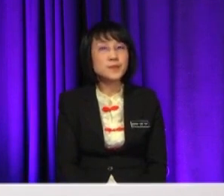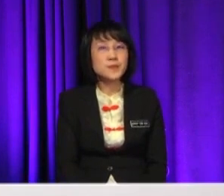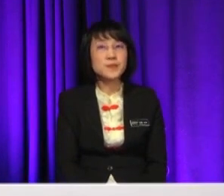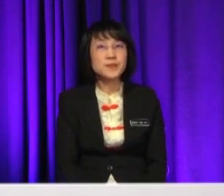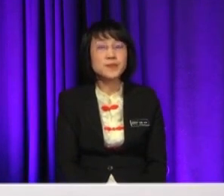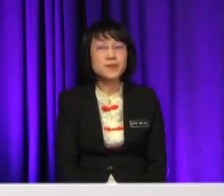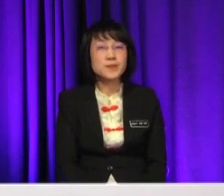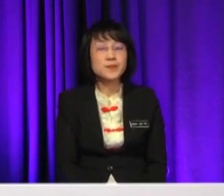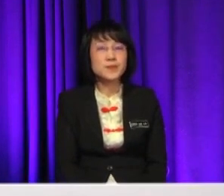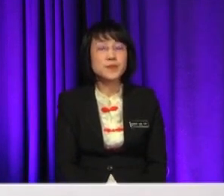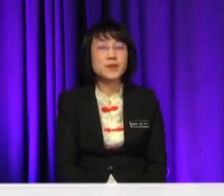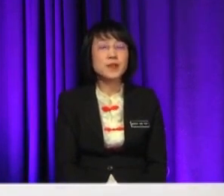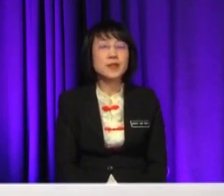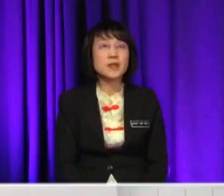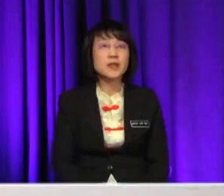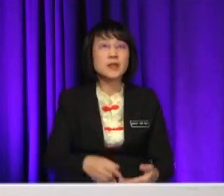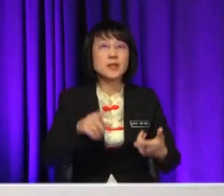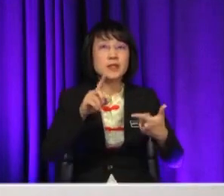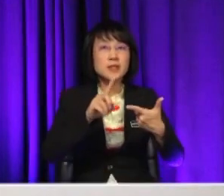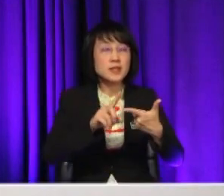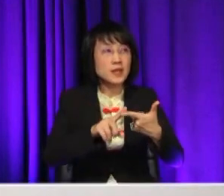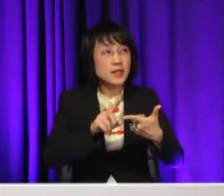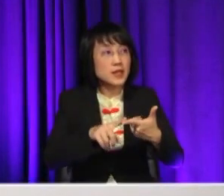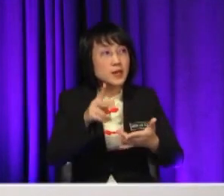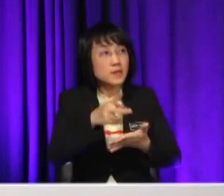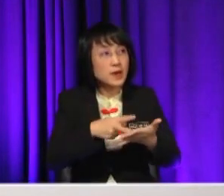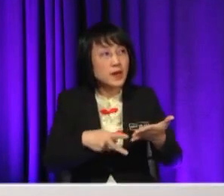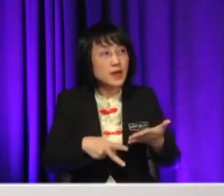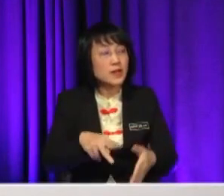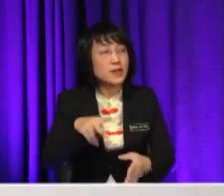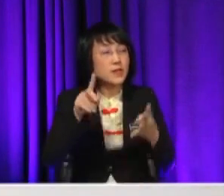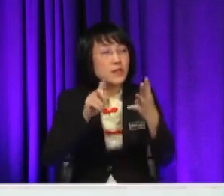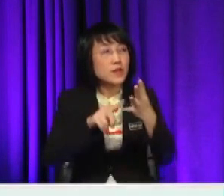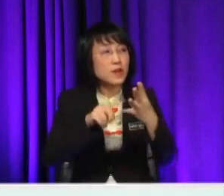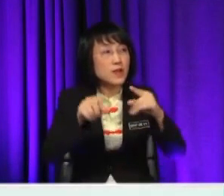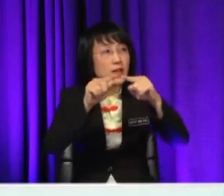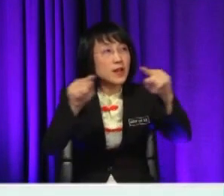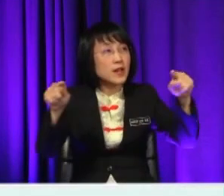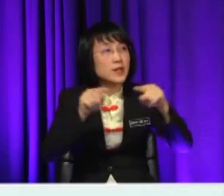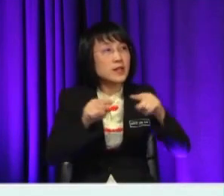Second stanza, fourth line, right?